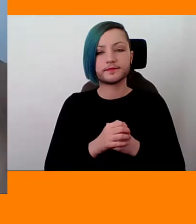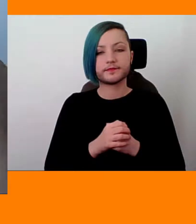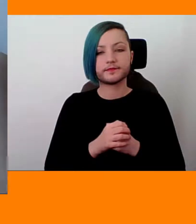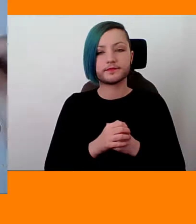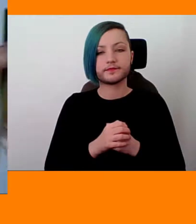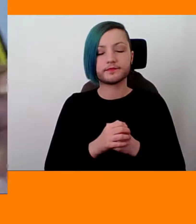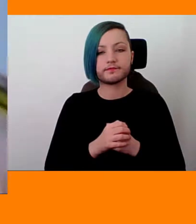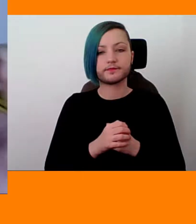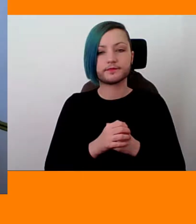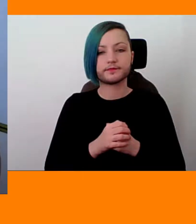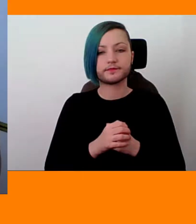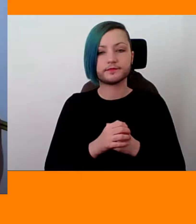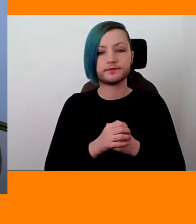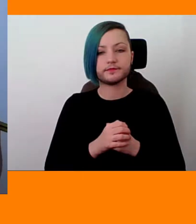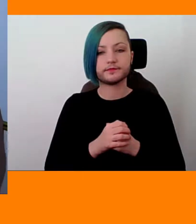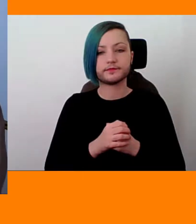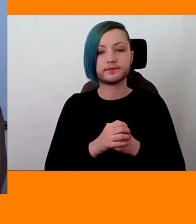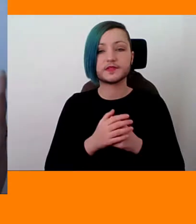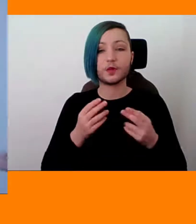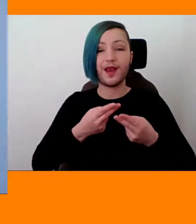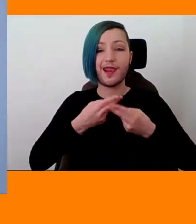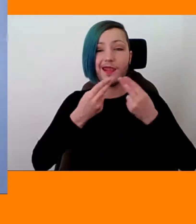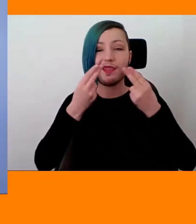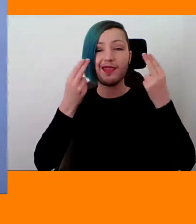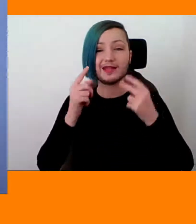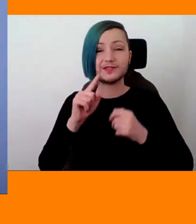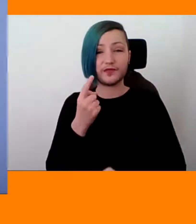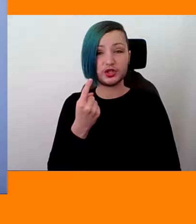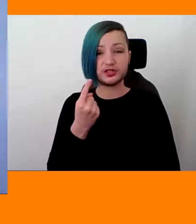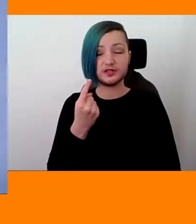So to begin, take your lightest colour pencil.